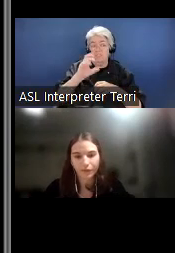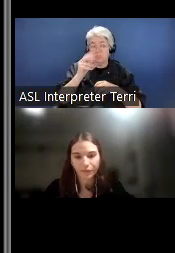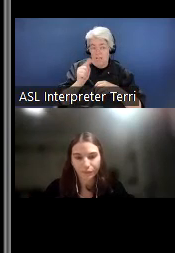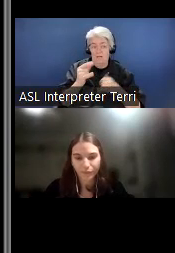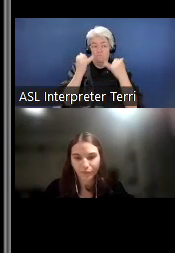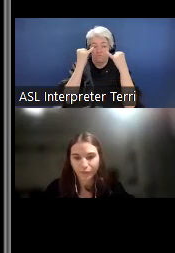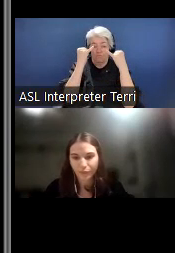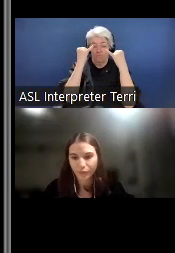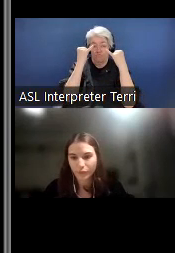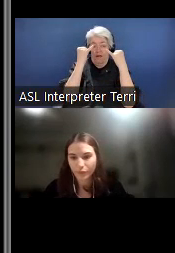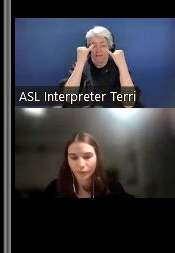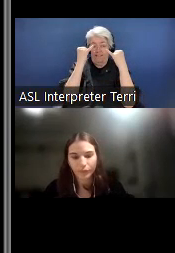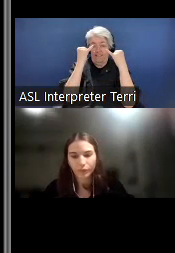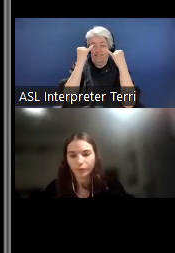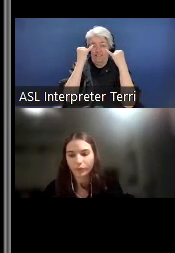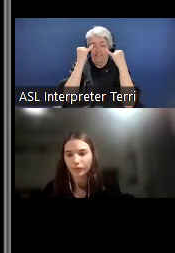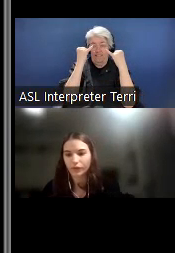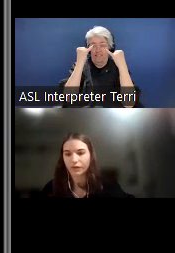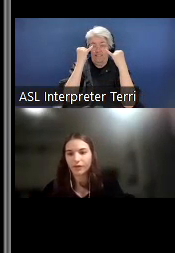right now.